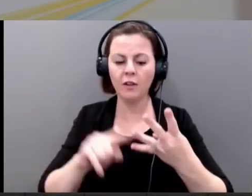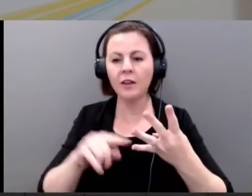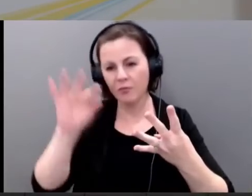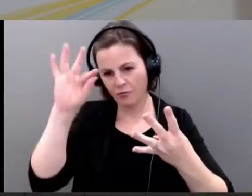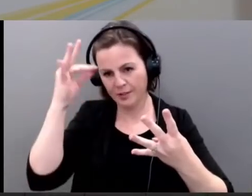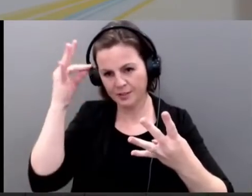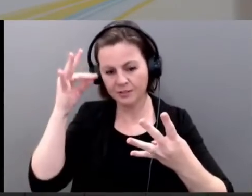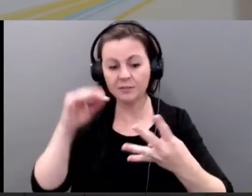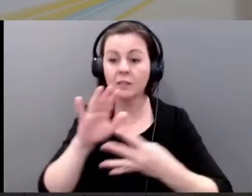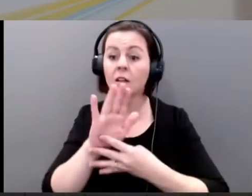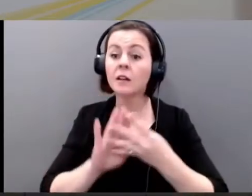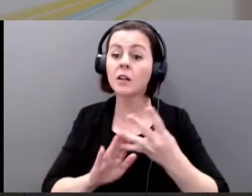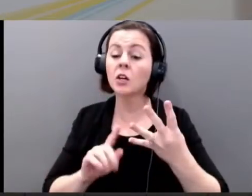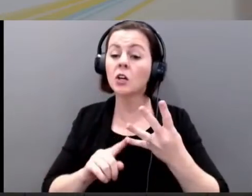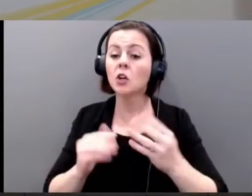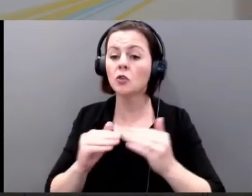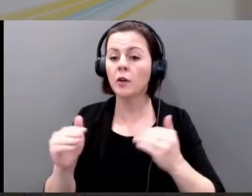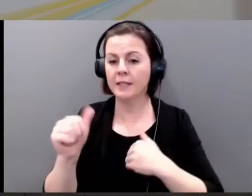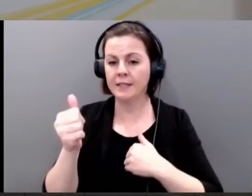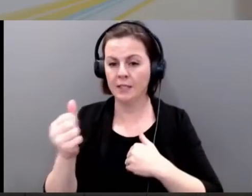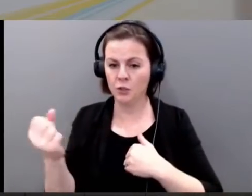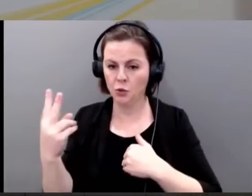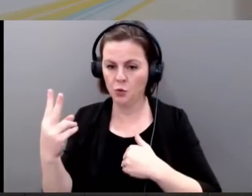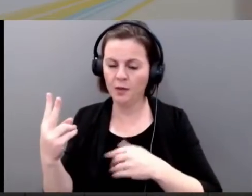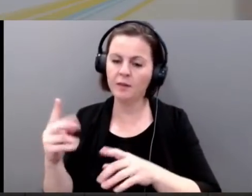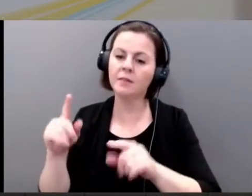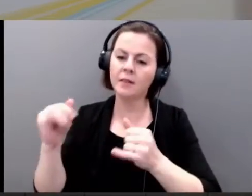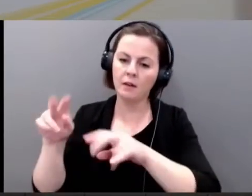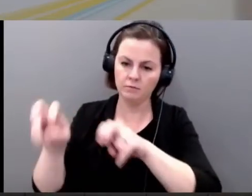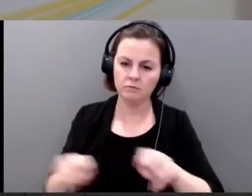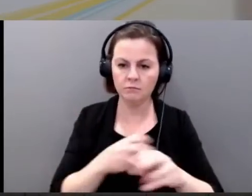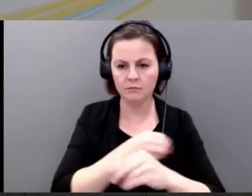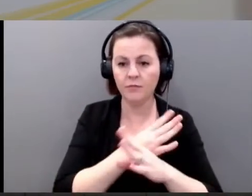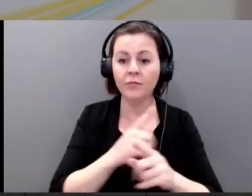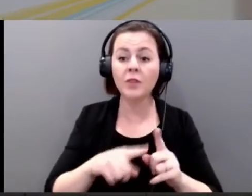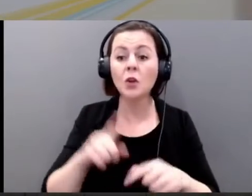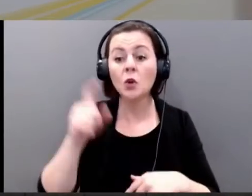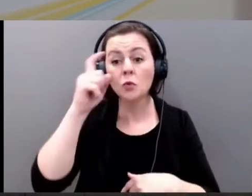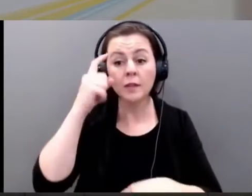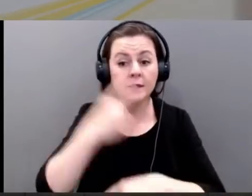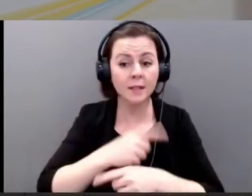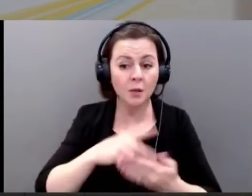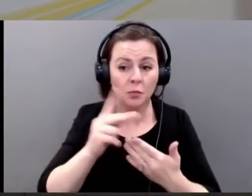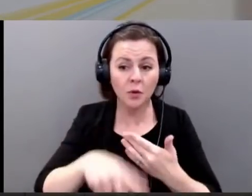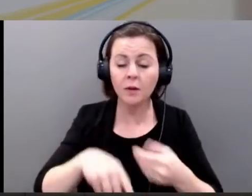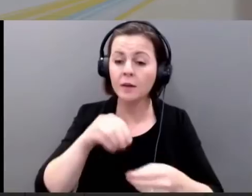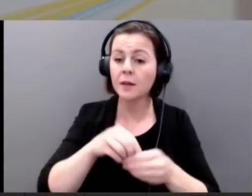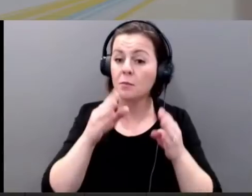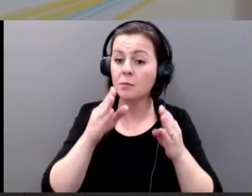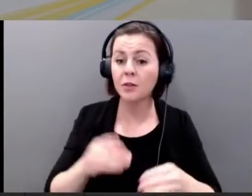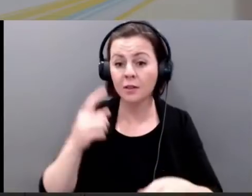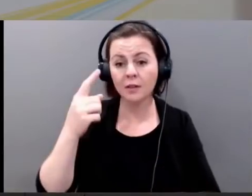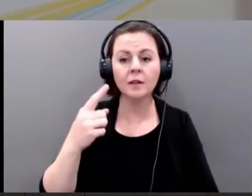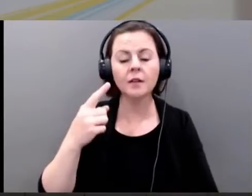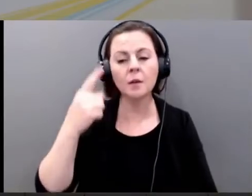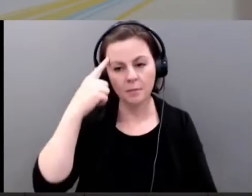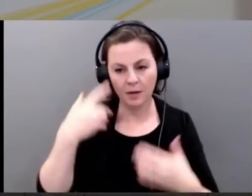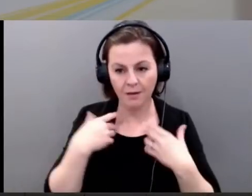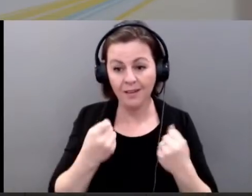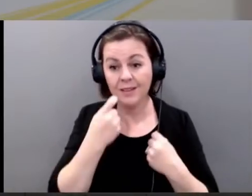12. Residential day programs and in-person mental health and addiction services and programs will continue.